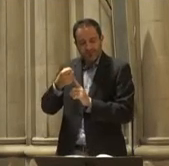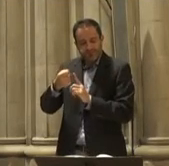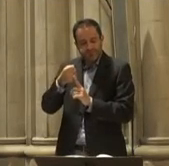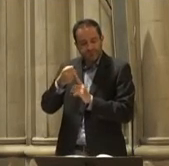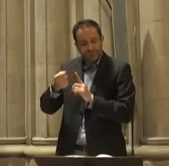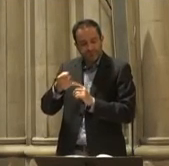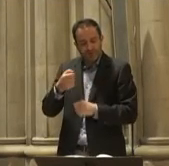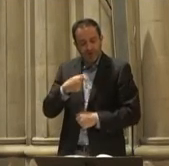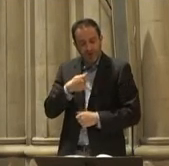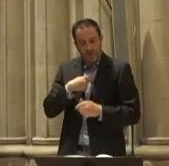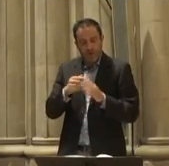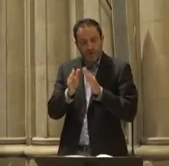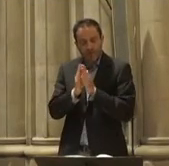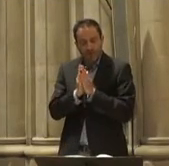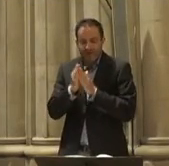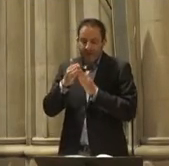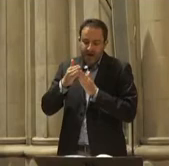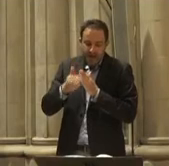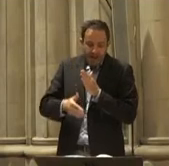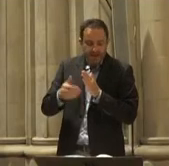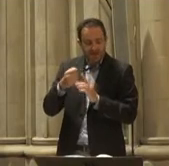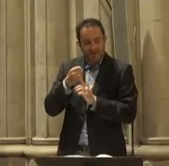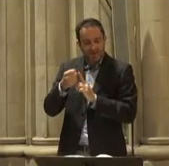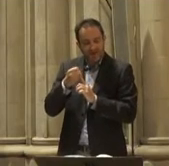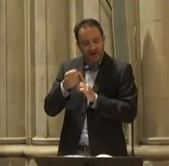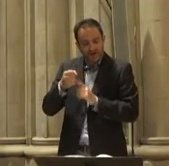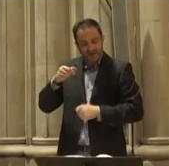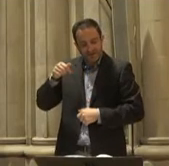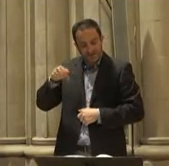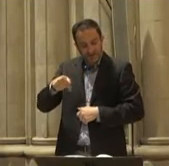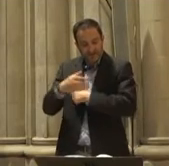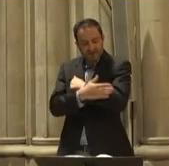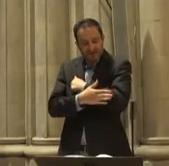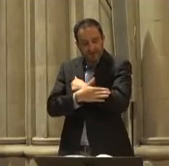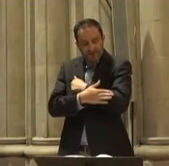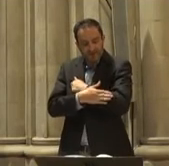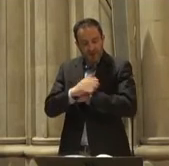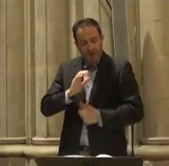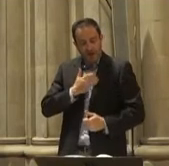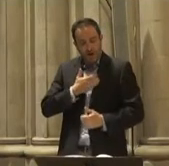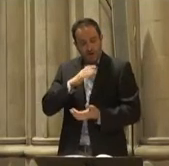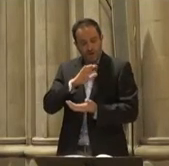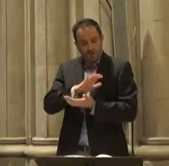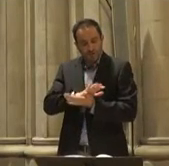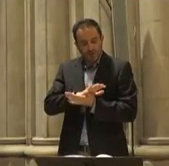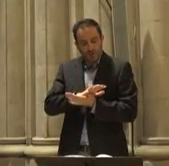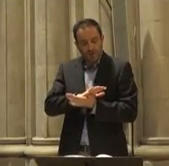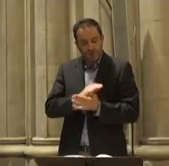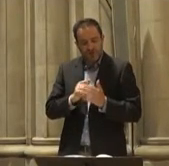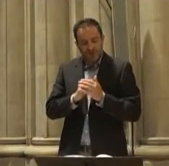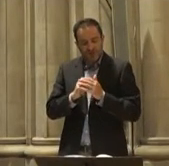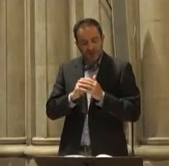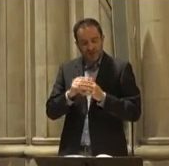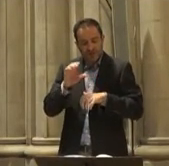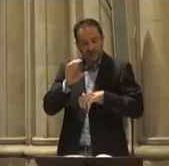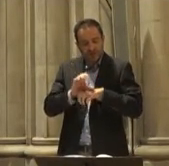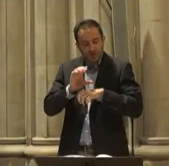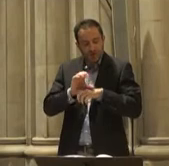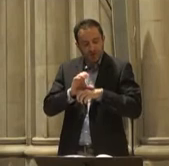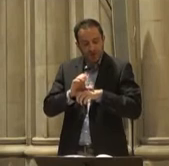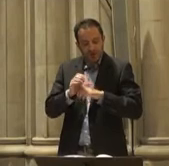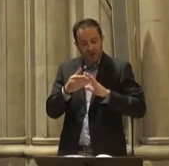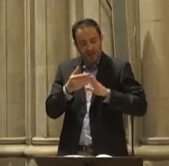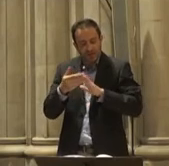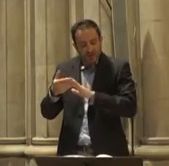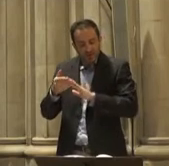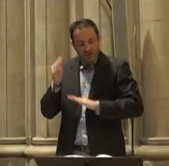We pray for an end to such violence in our nation, that our schools, houses of worship, and communities